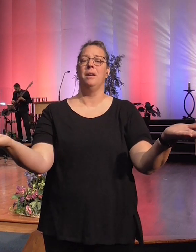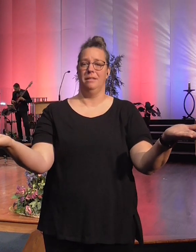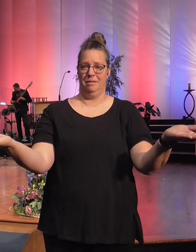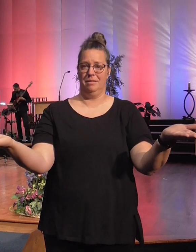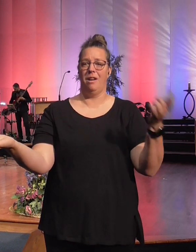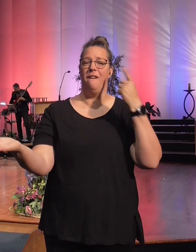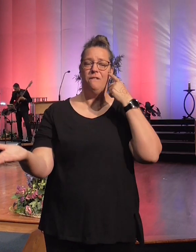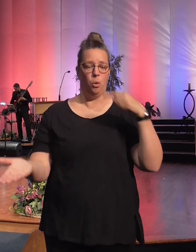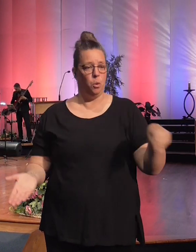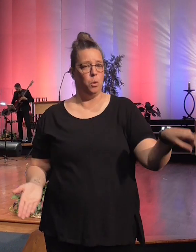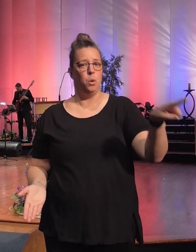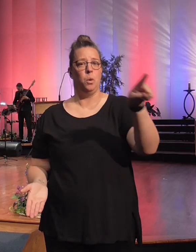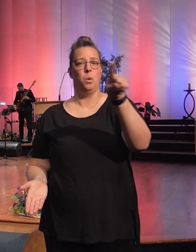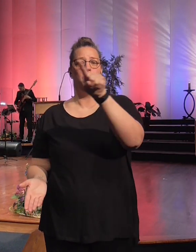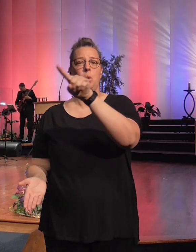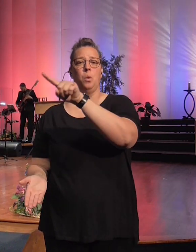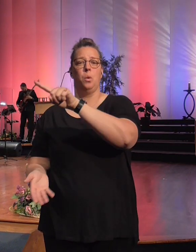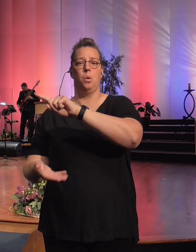to